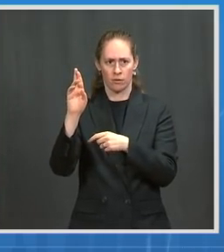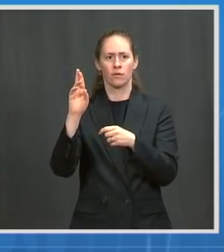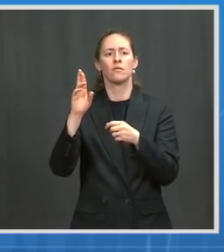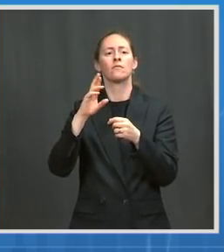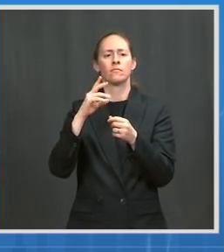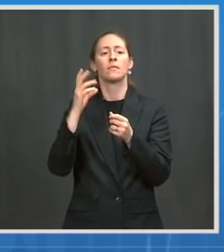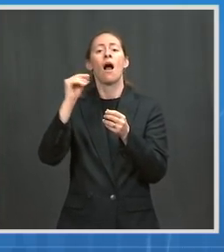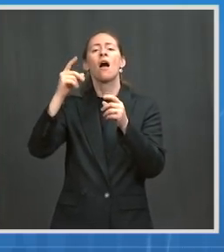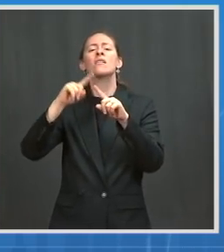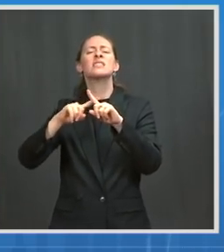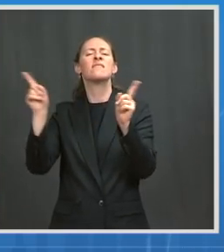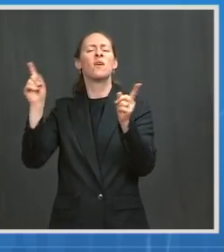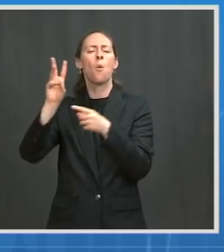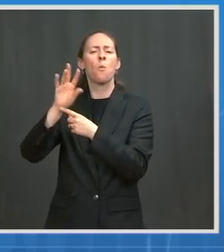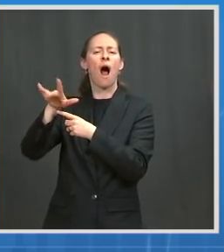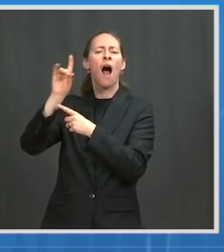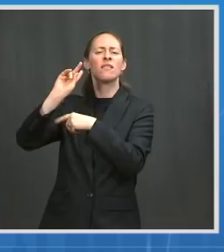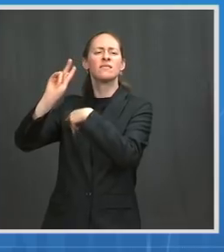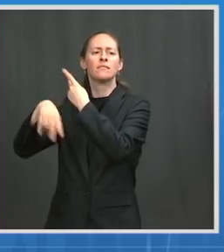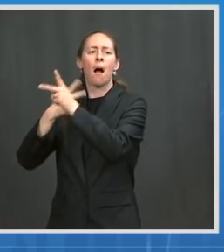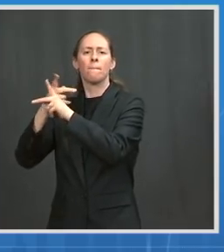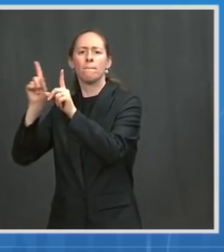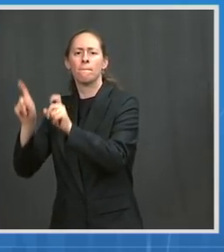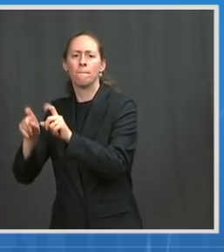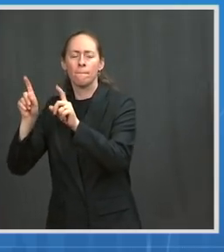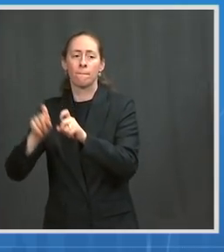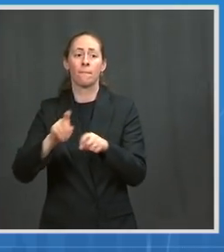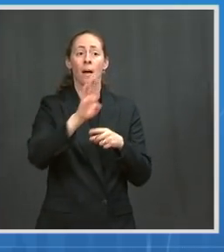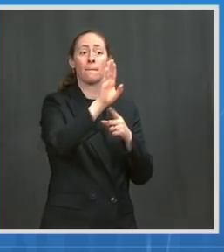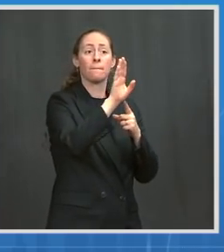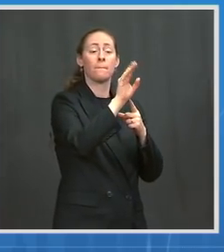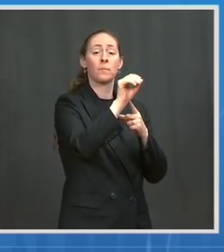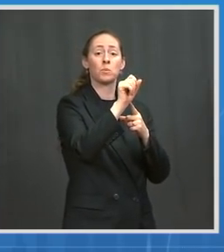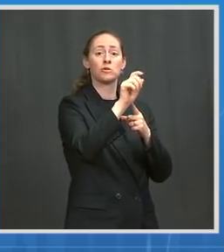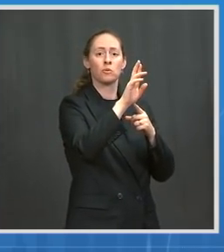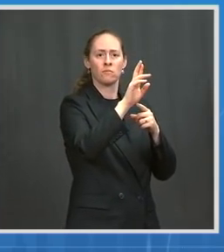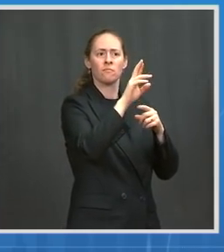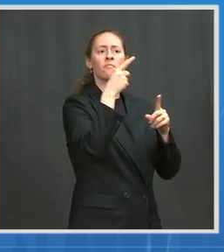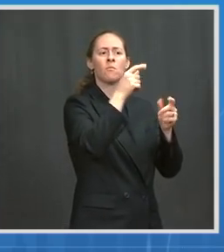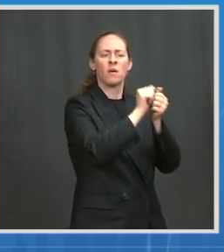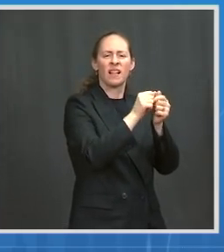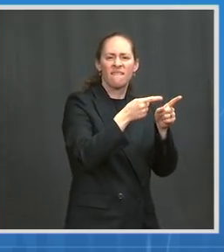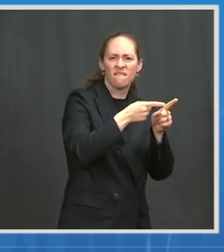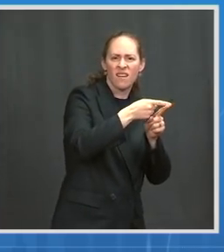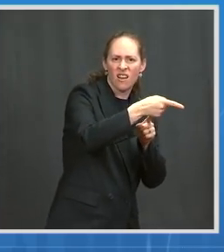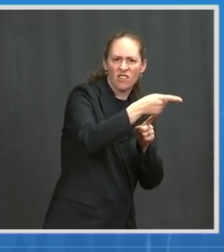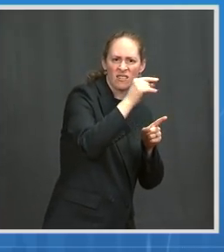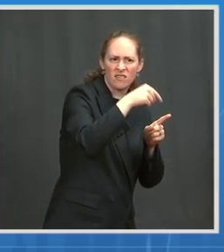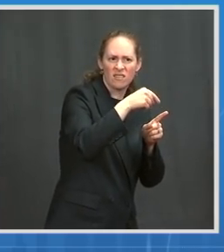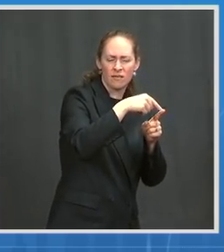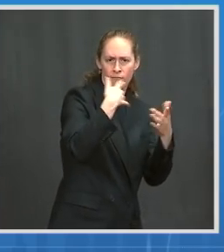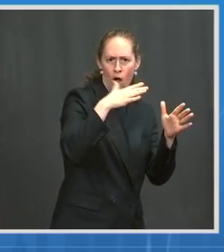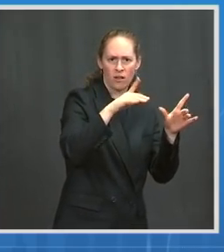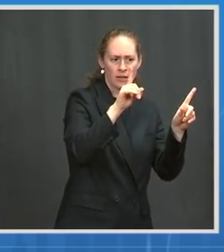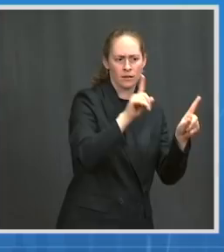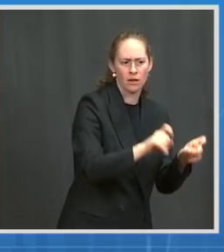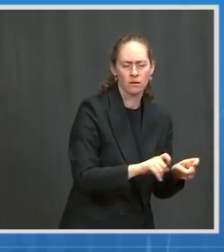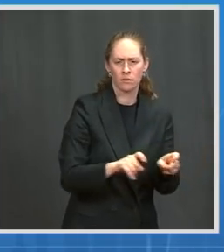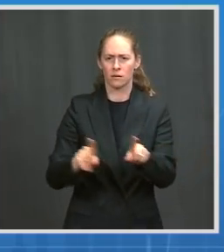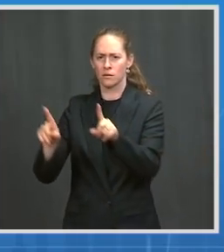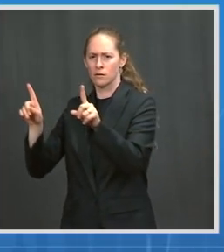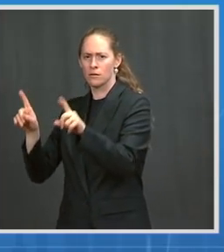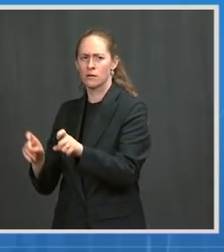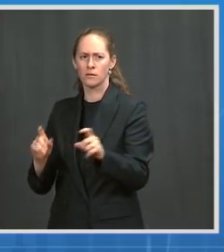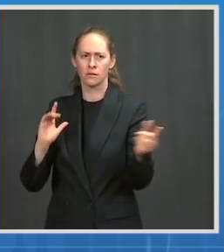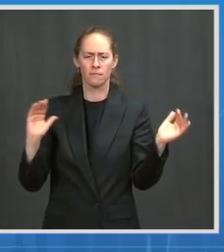call variant-specific boosts. And the determination is not made by drug companies. The determination is made by